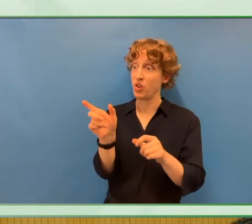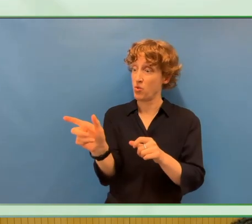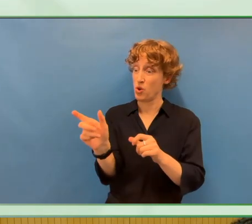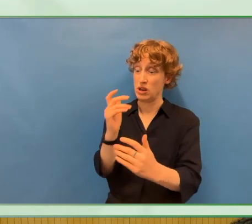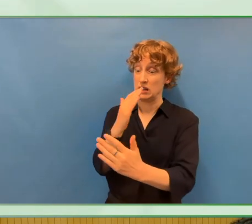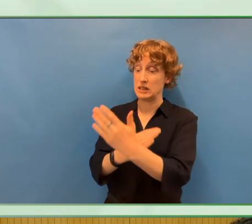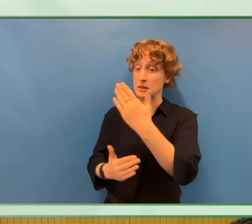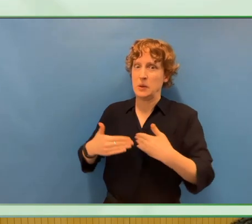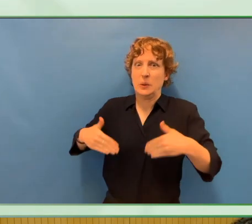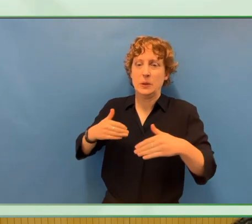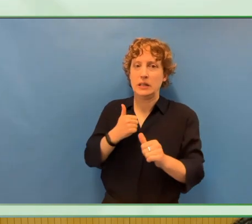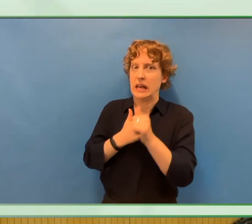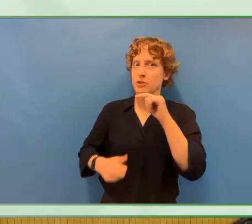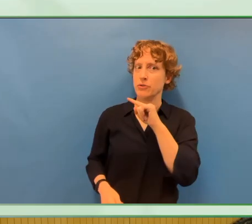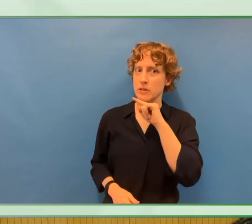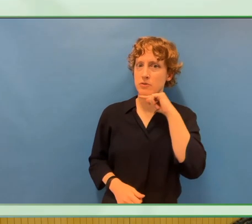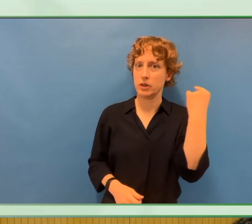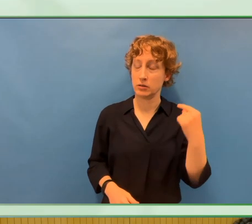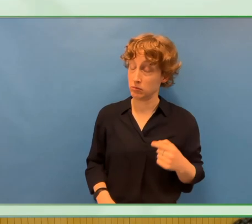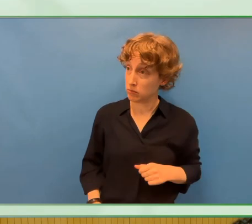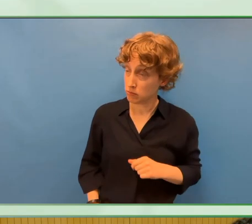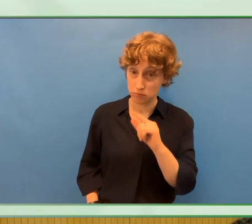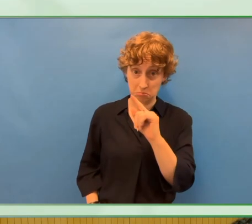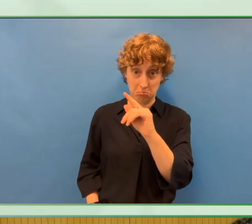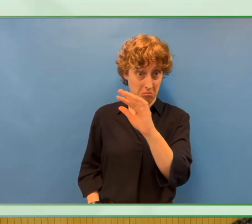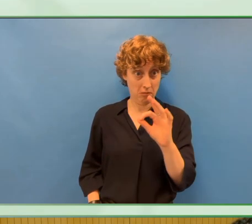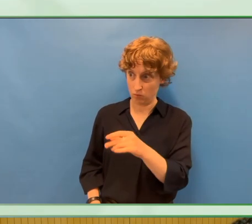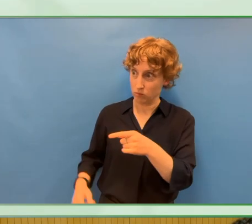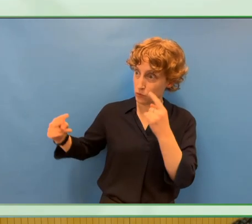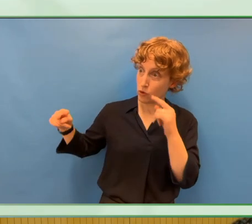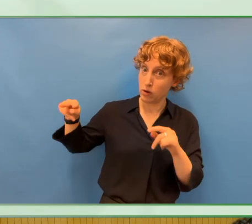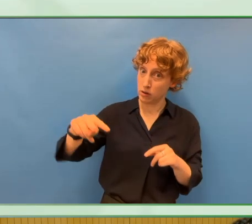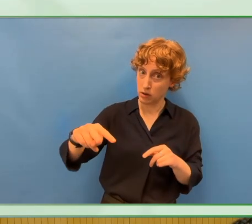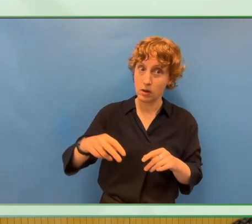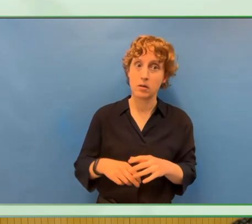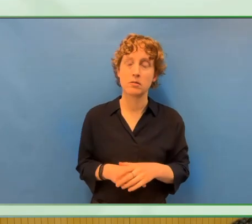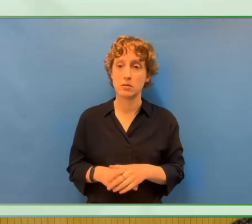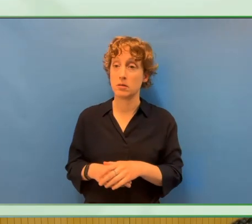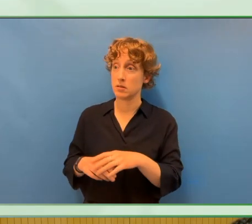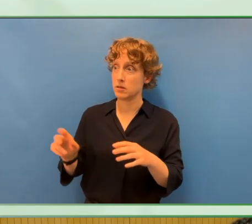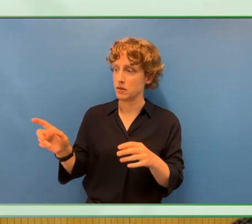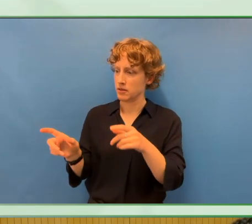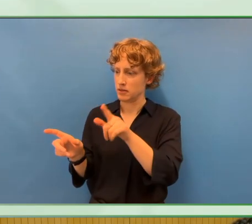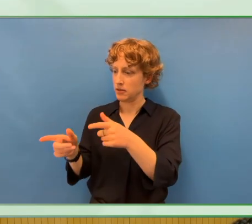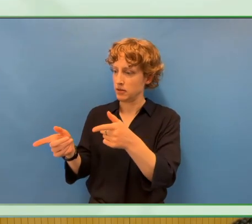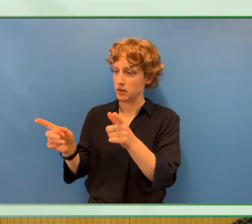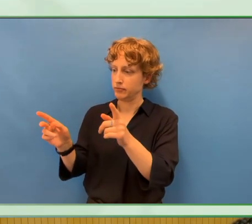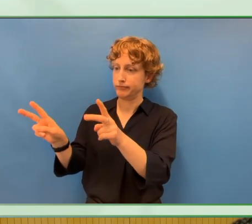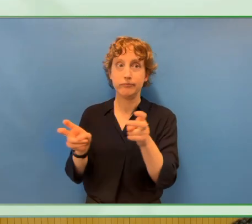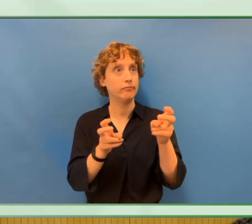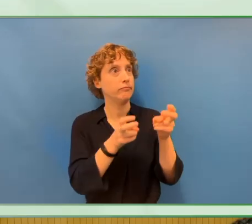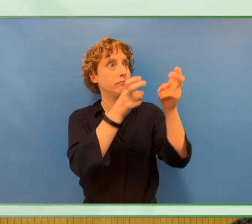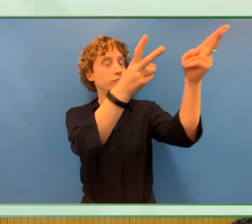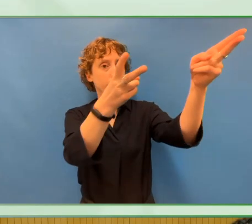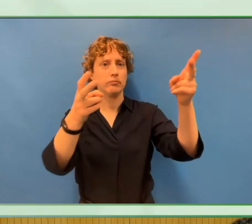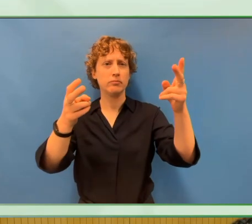that we're taking inside the companies, the institutions, the organizations where we're trying to advance our rights, our power, our justice, everything that